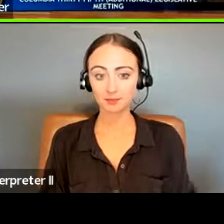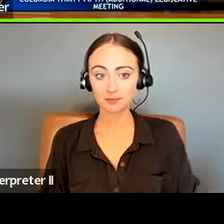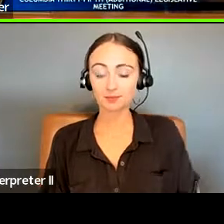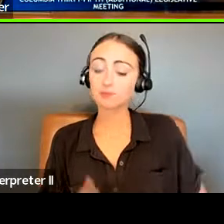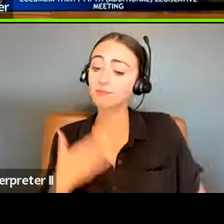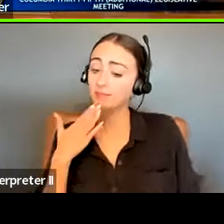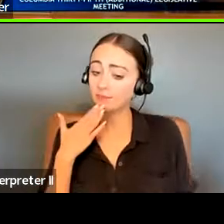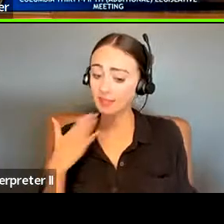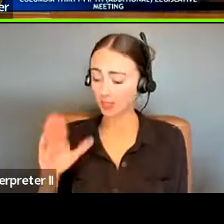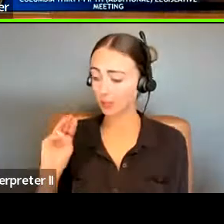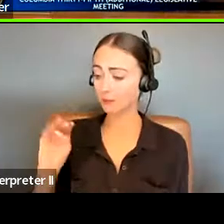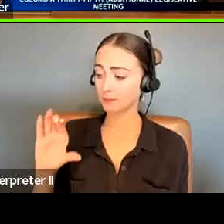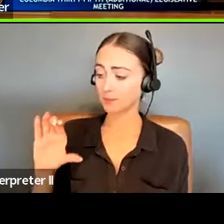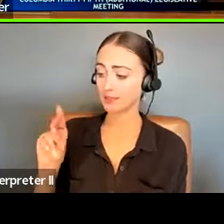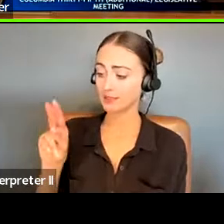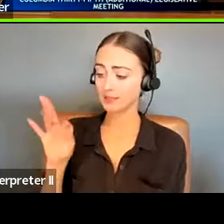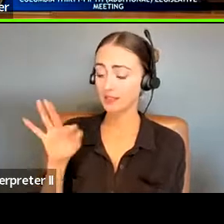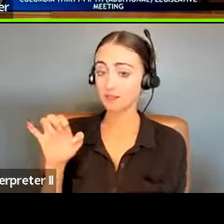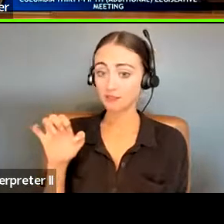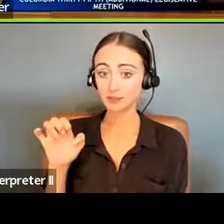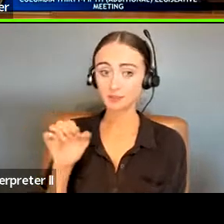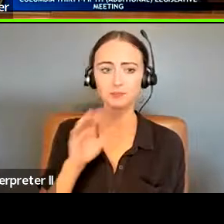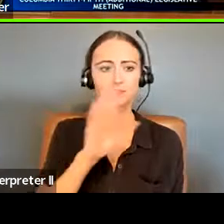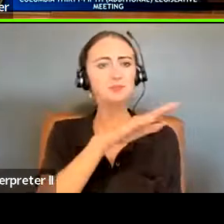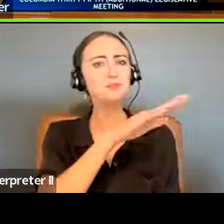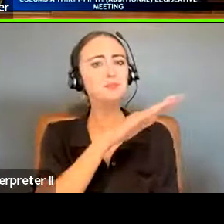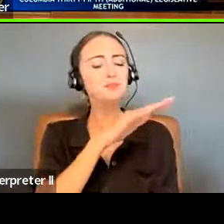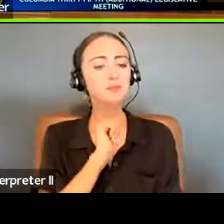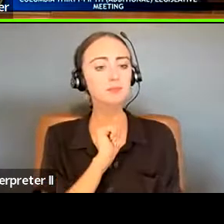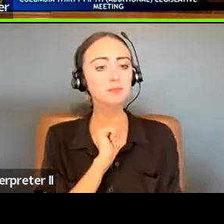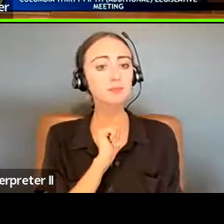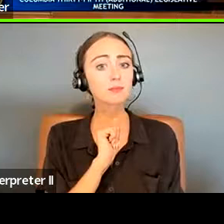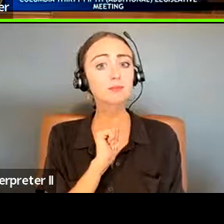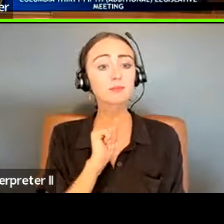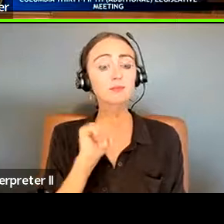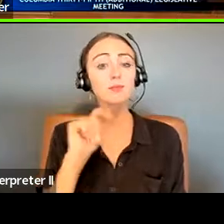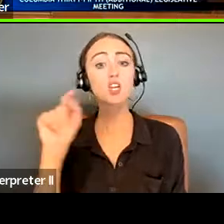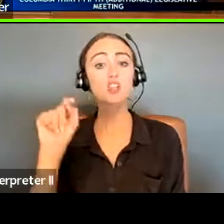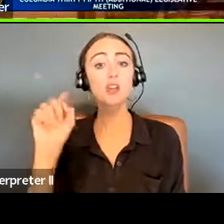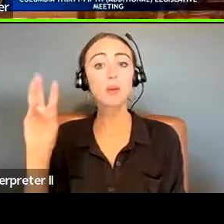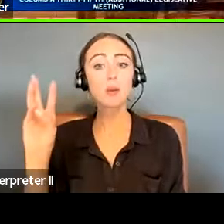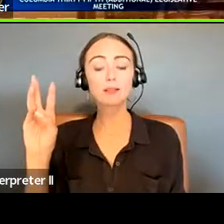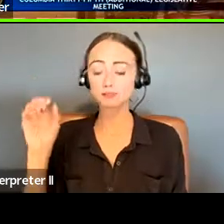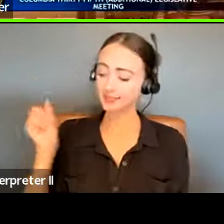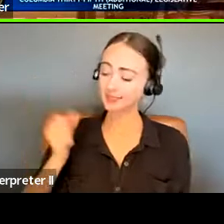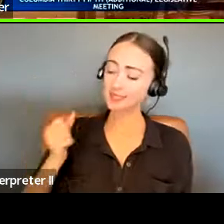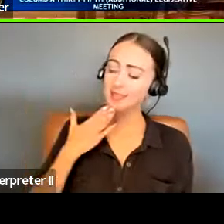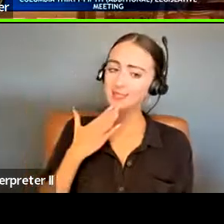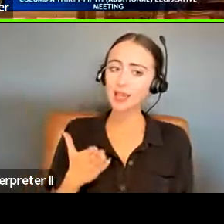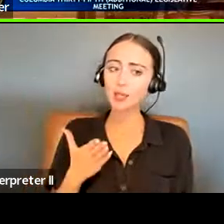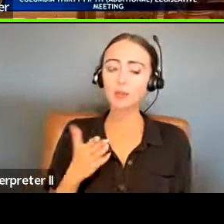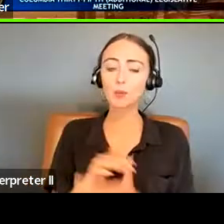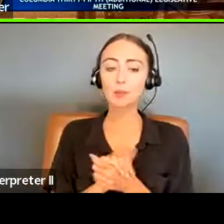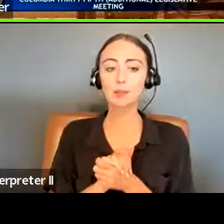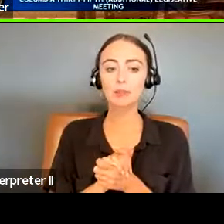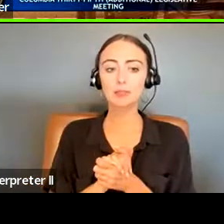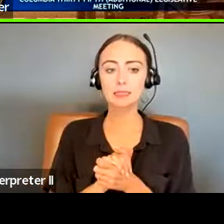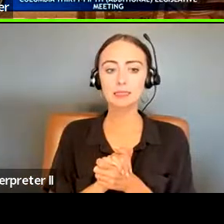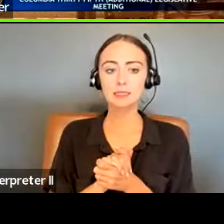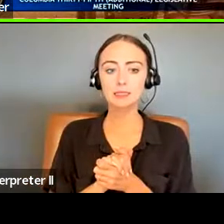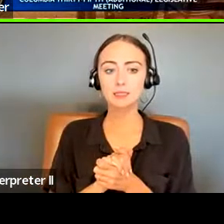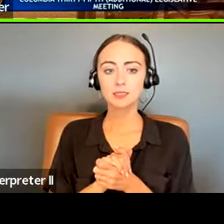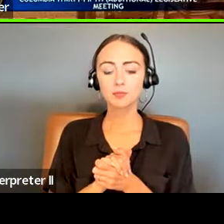Thank you, Councilmember McDuffie. We have the bill before us. Chairman. This discussion. Councilmember Trayon White. Yes, thank you. I want